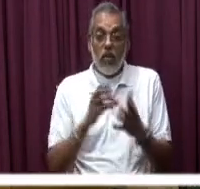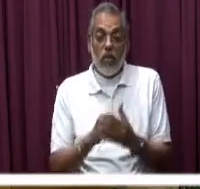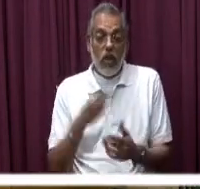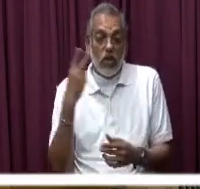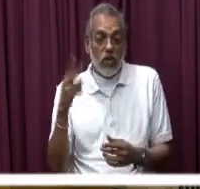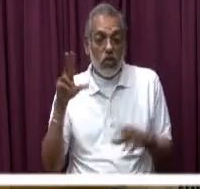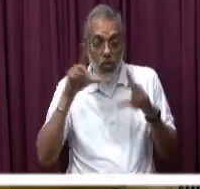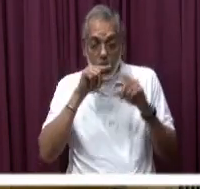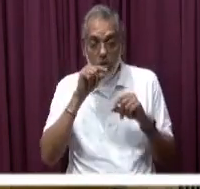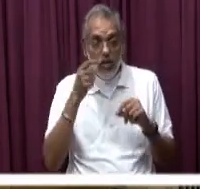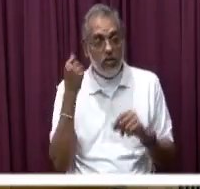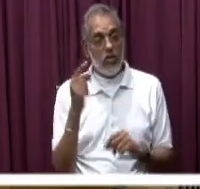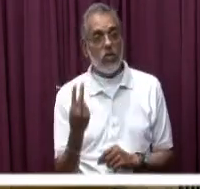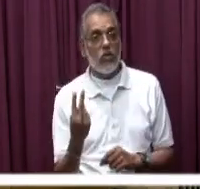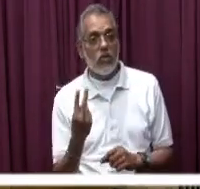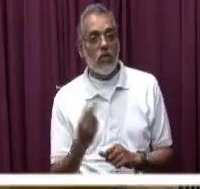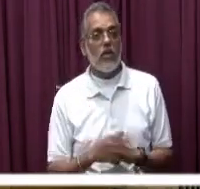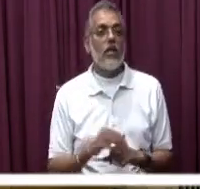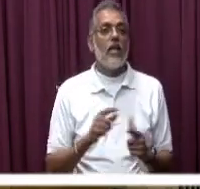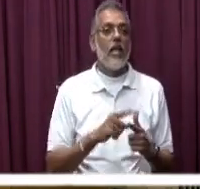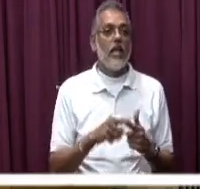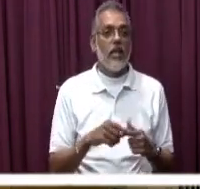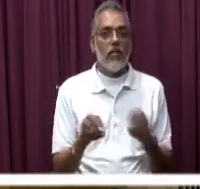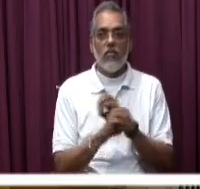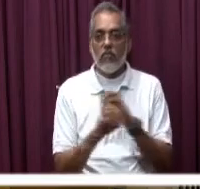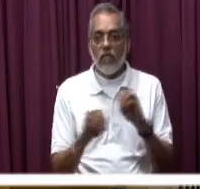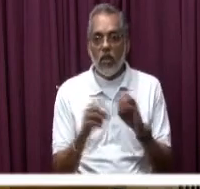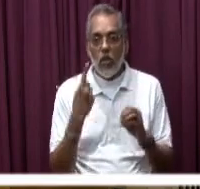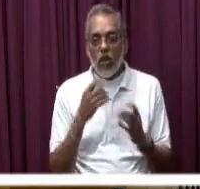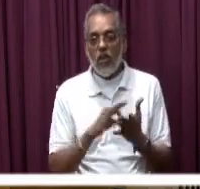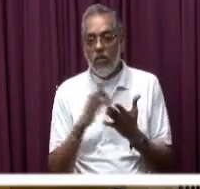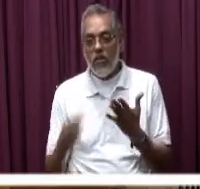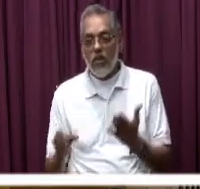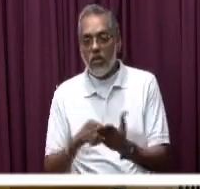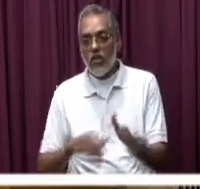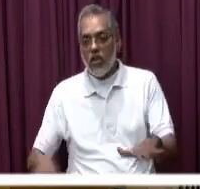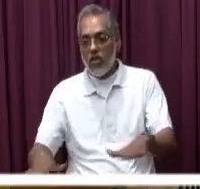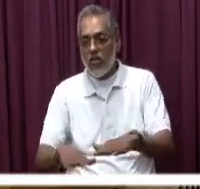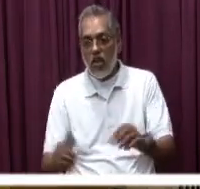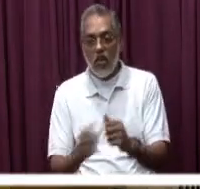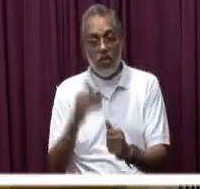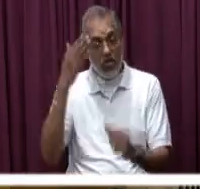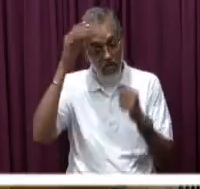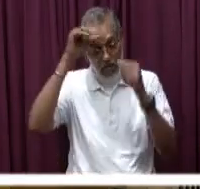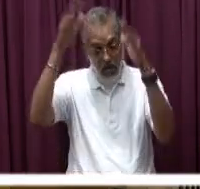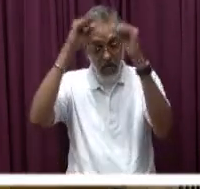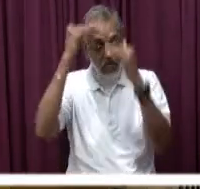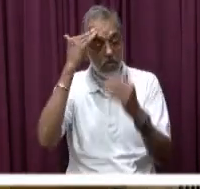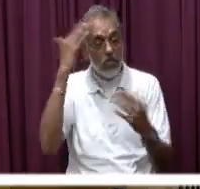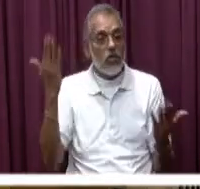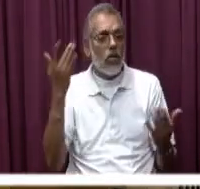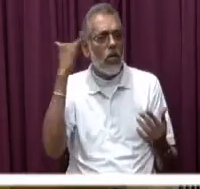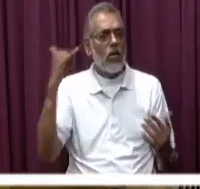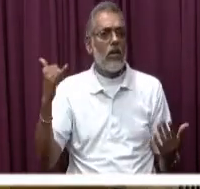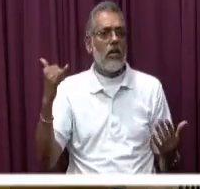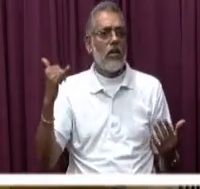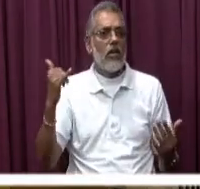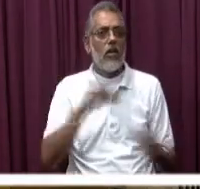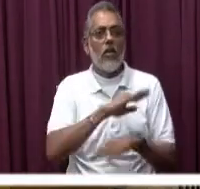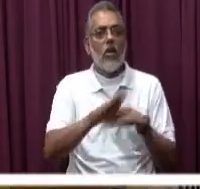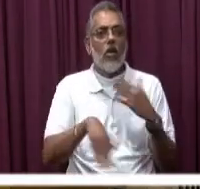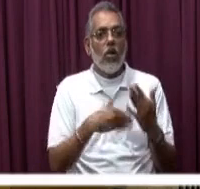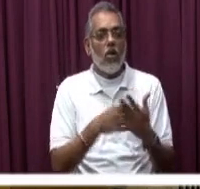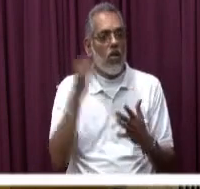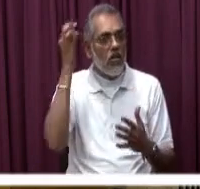penny? And yet, not one falls to the ground without your father knowing? Why, every